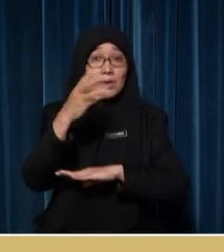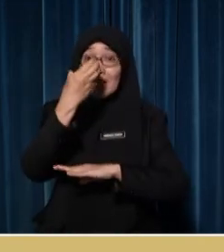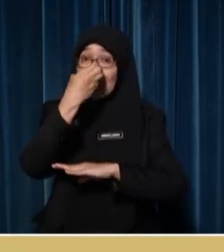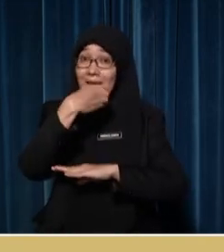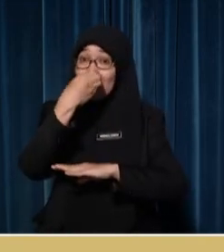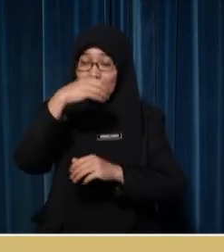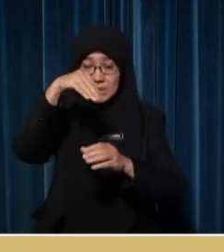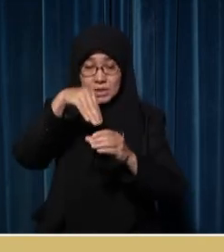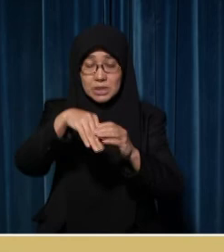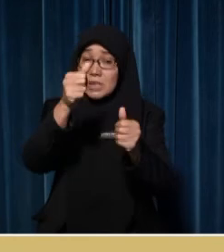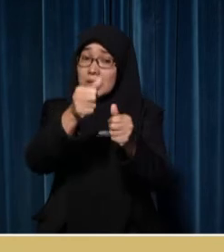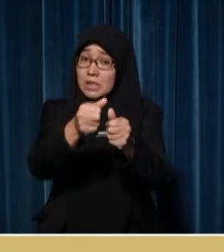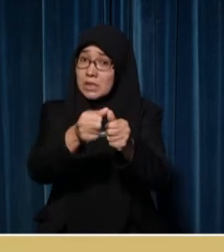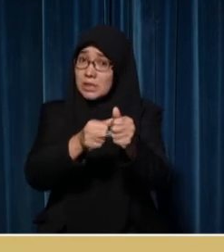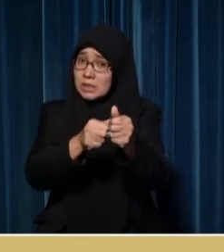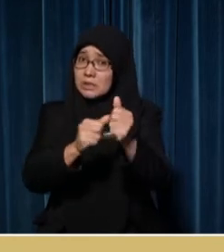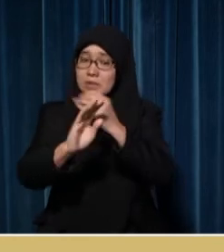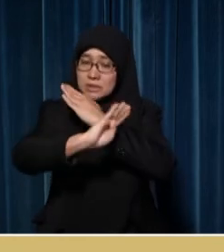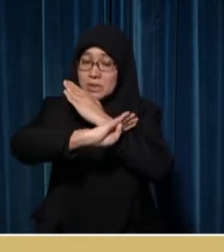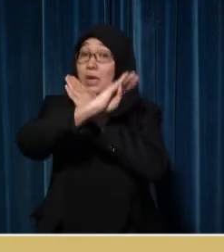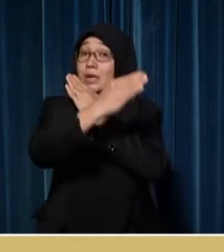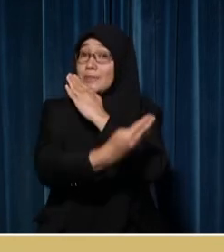each basket.